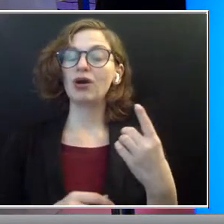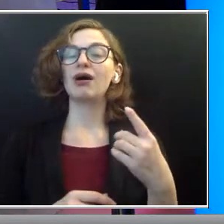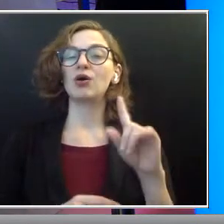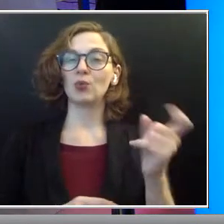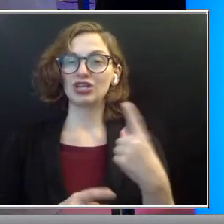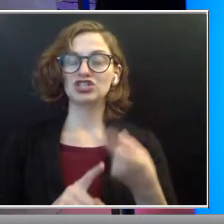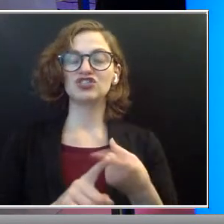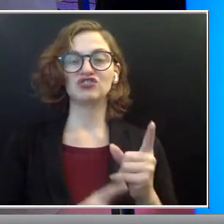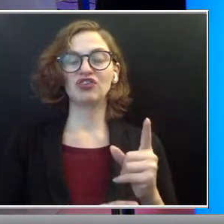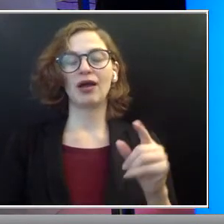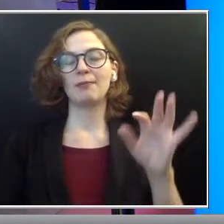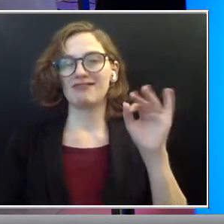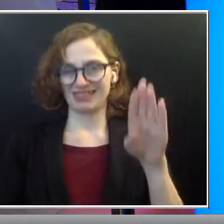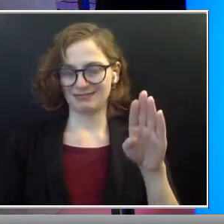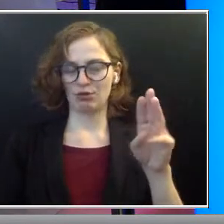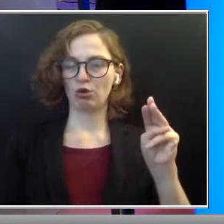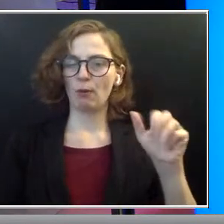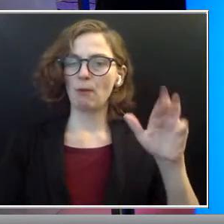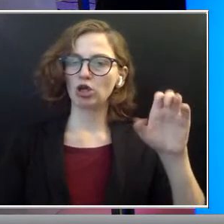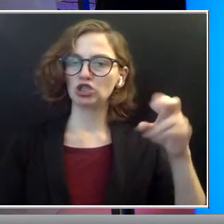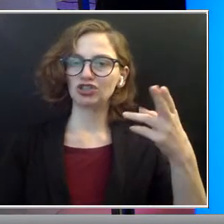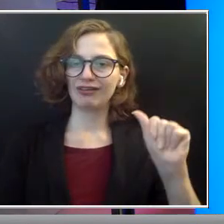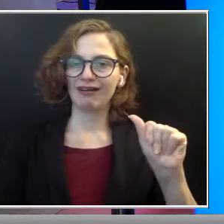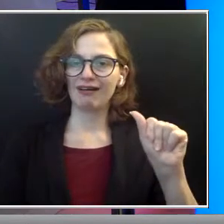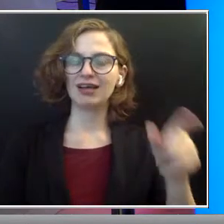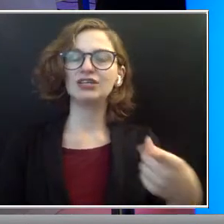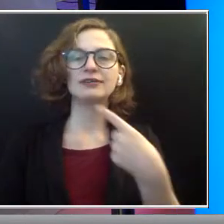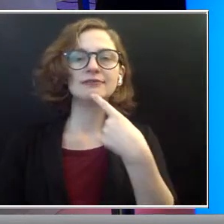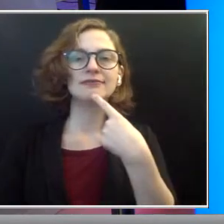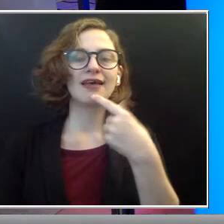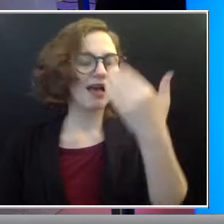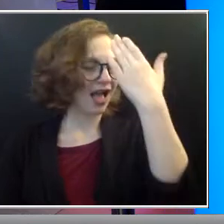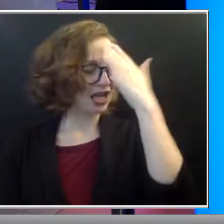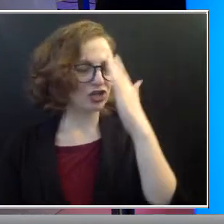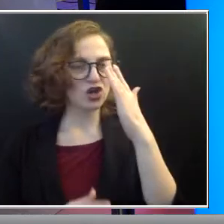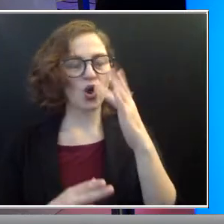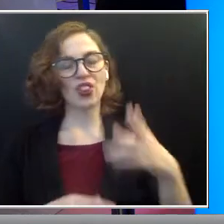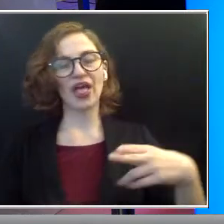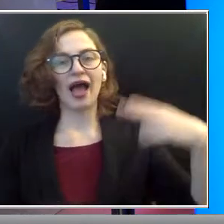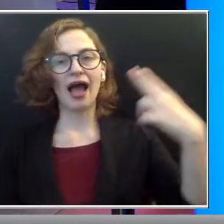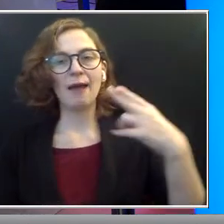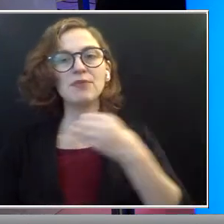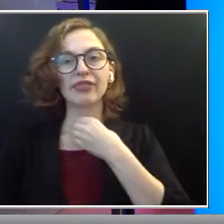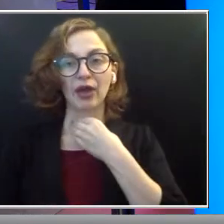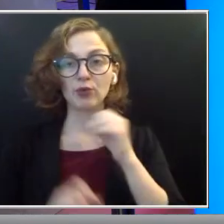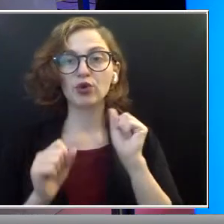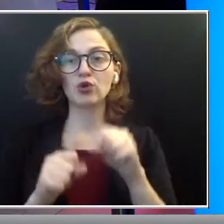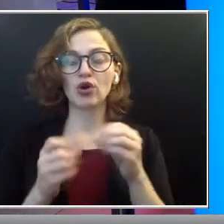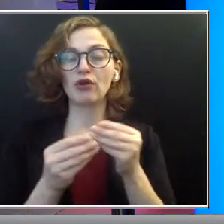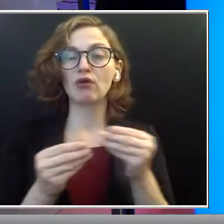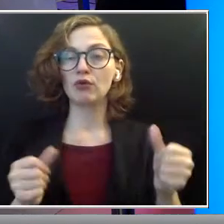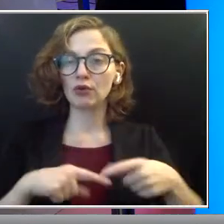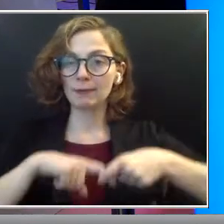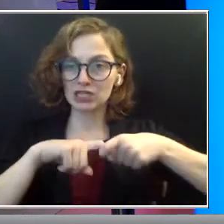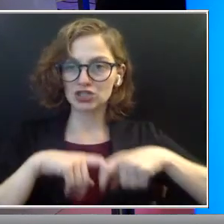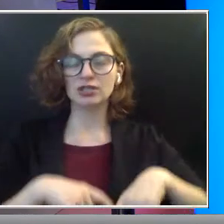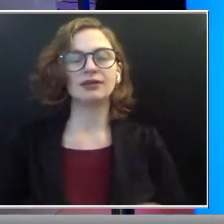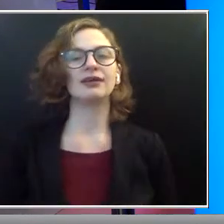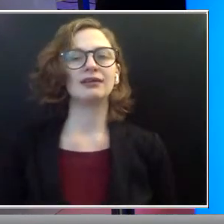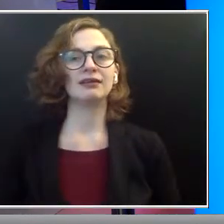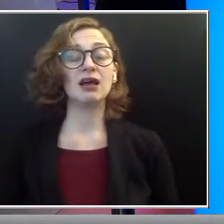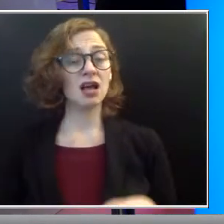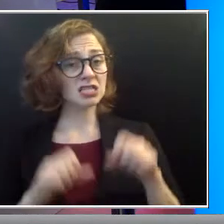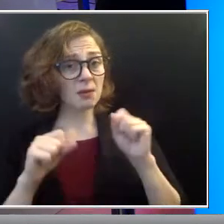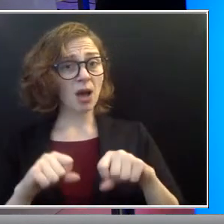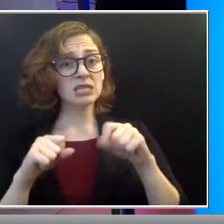writes, I didn't know that hyperthyroidism could go into remission. Is it possible for hypothyroidism to go into remission as